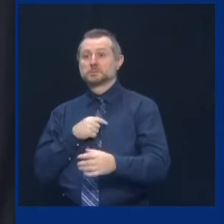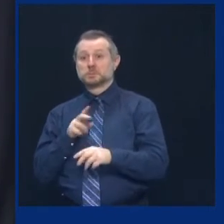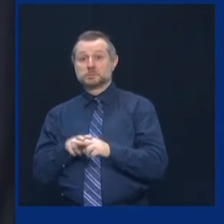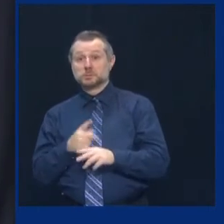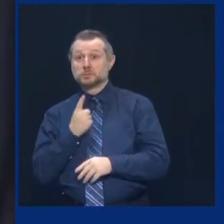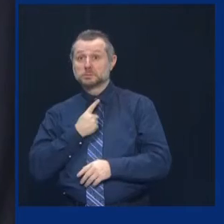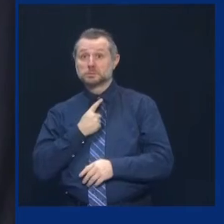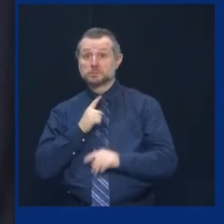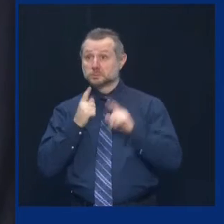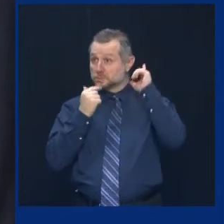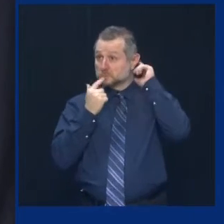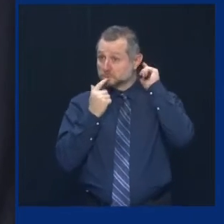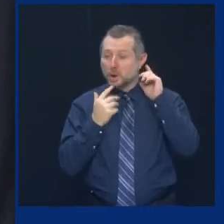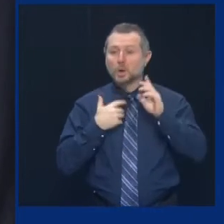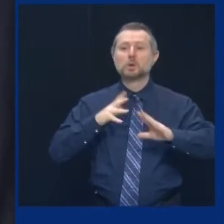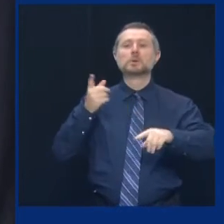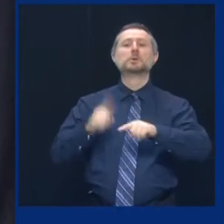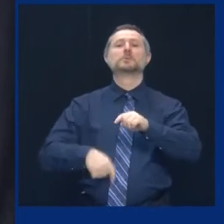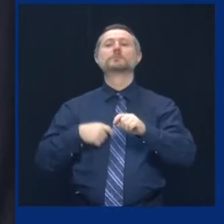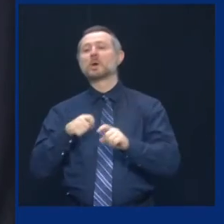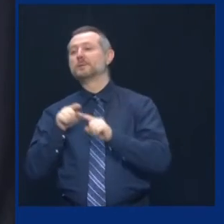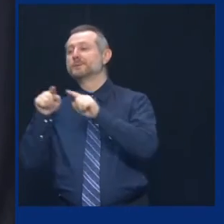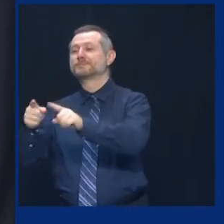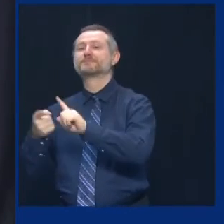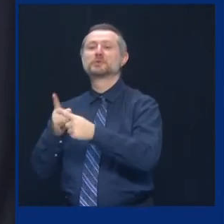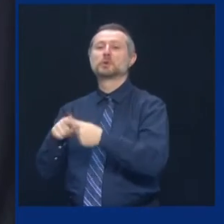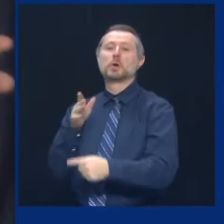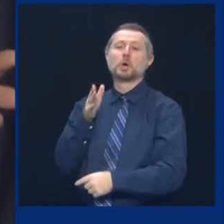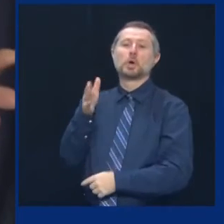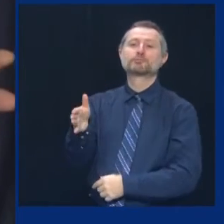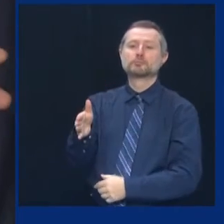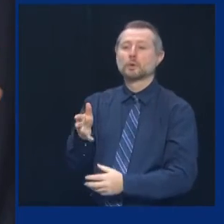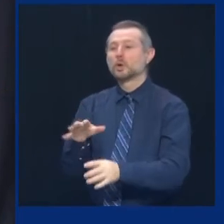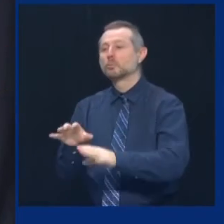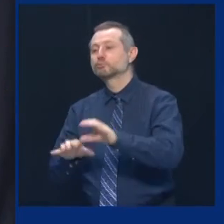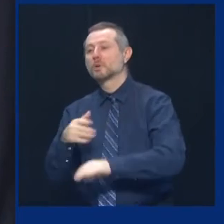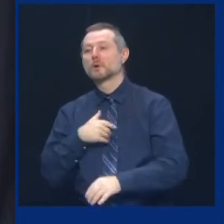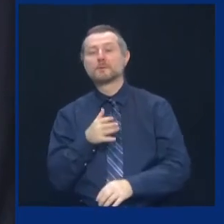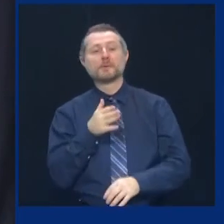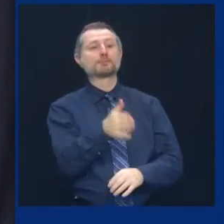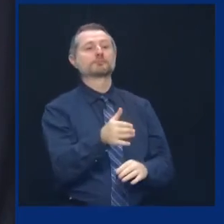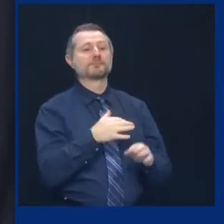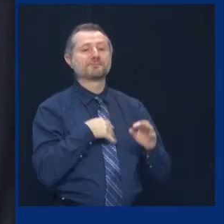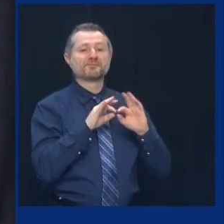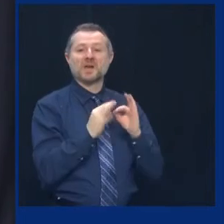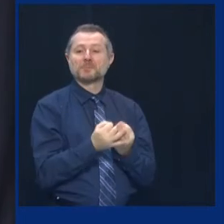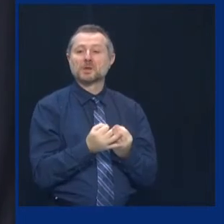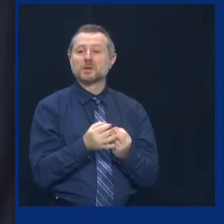to a friend's house. I go to my family's house. We have small gatherings. We watch the Buffalo Bills.